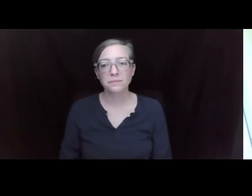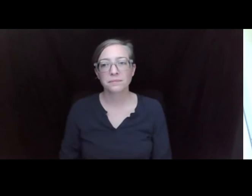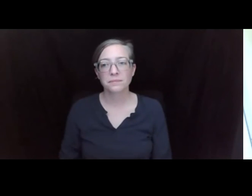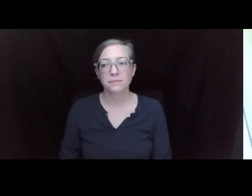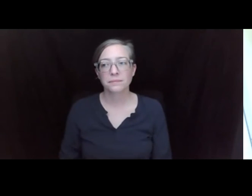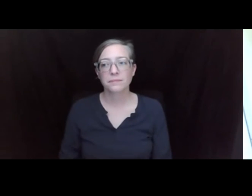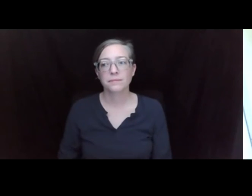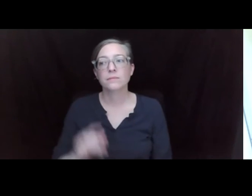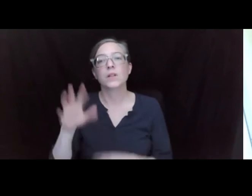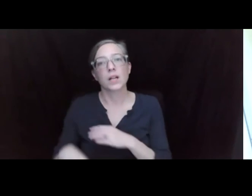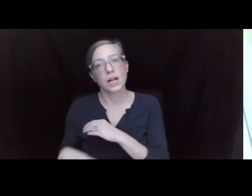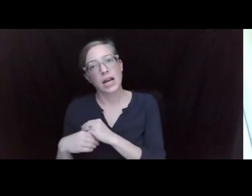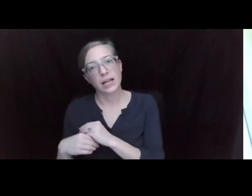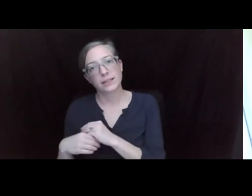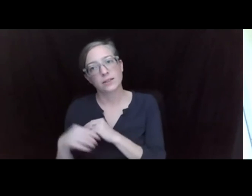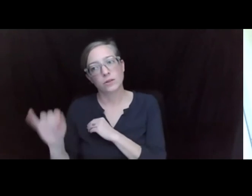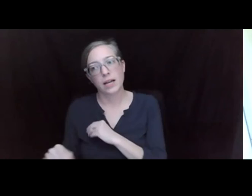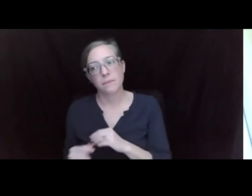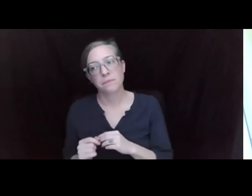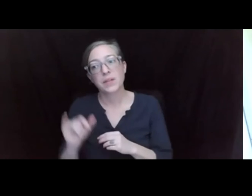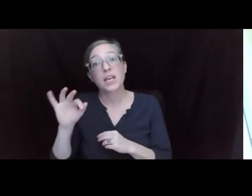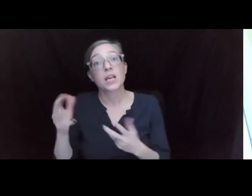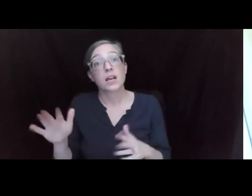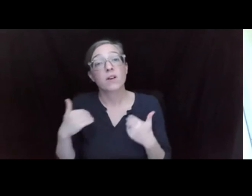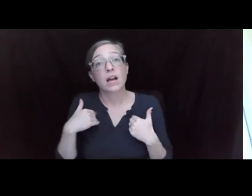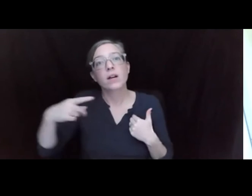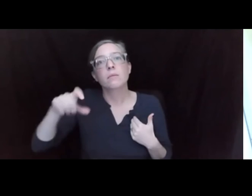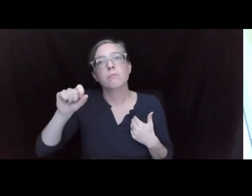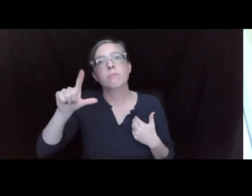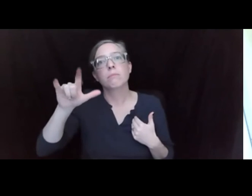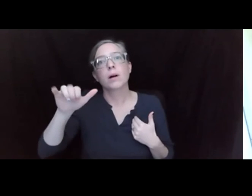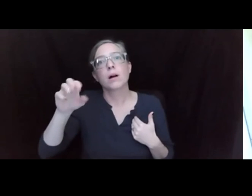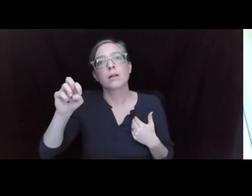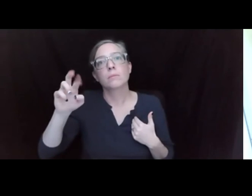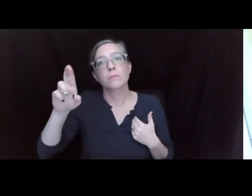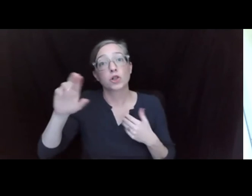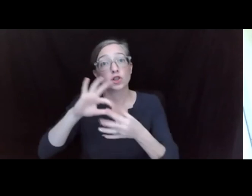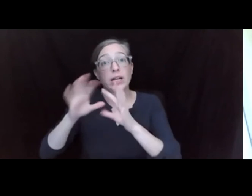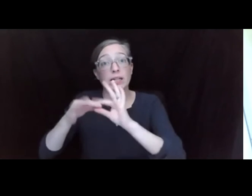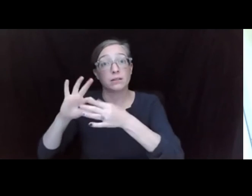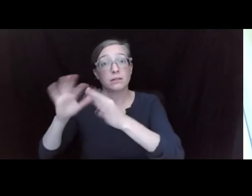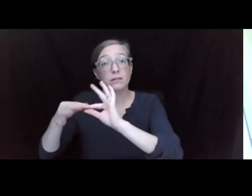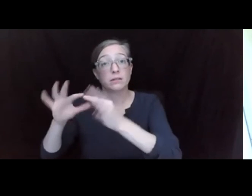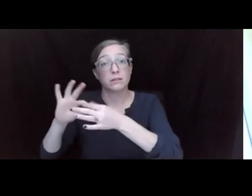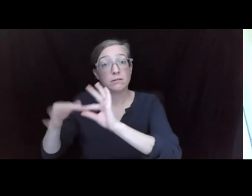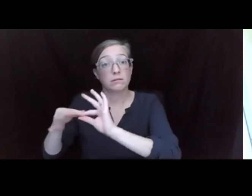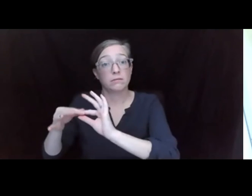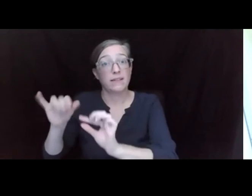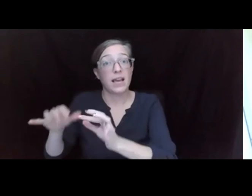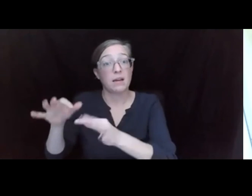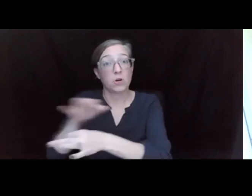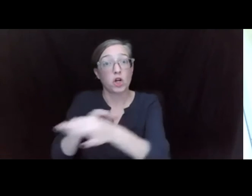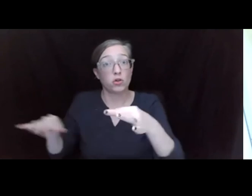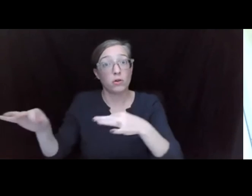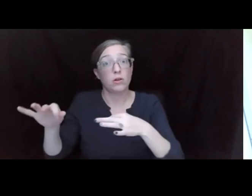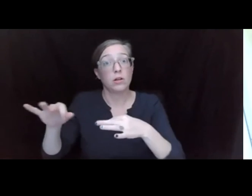on to that. So if I have a particle like a polymer chain, a high molecular weight polymer chain that's charged, and it gets into that shear